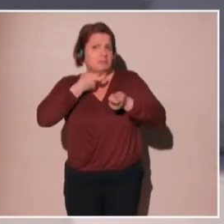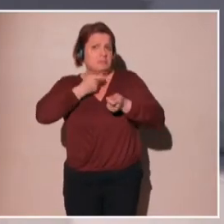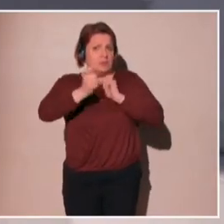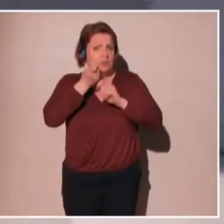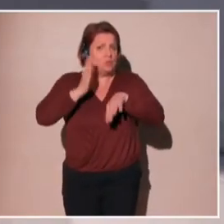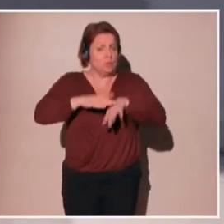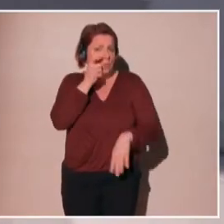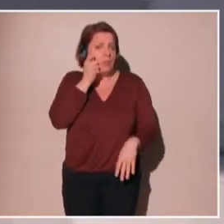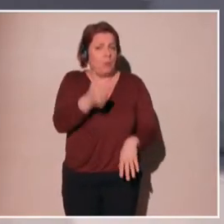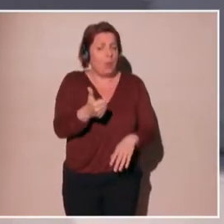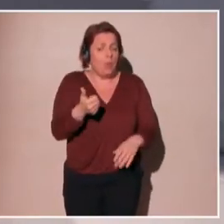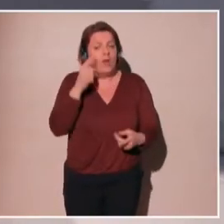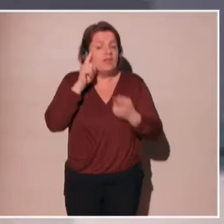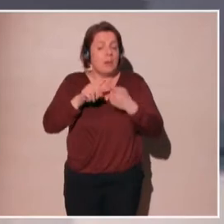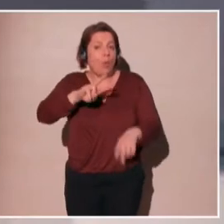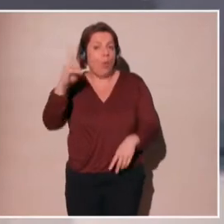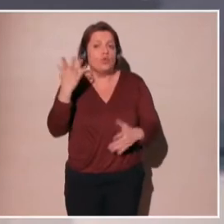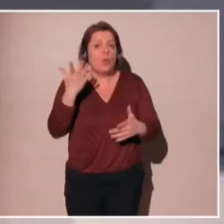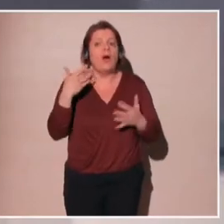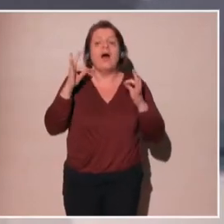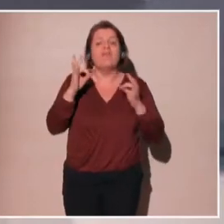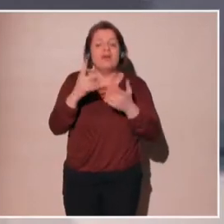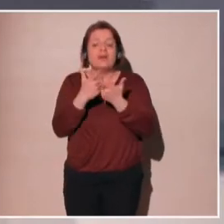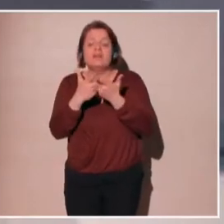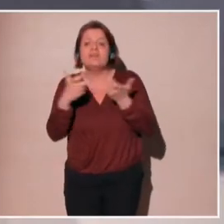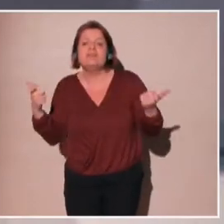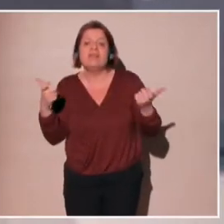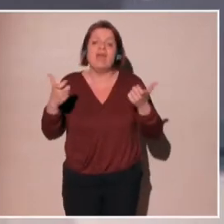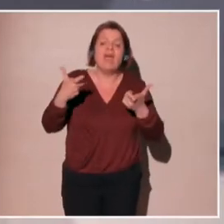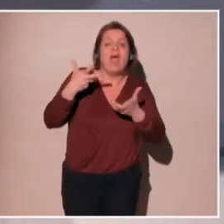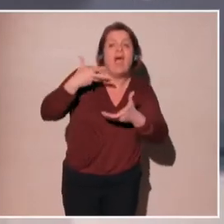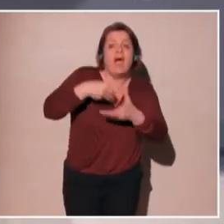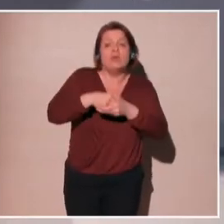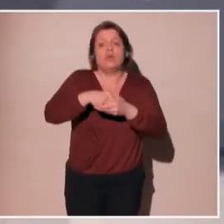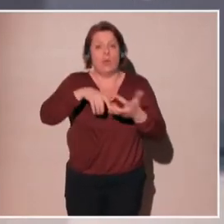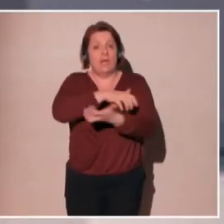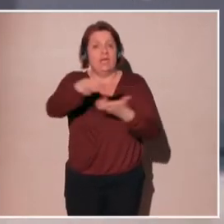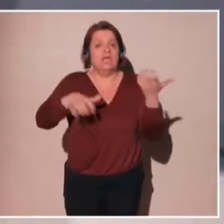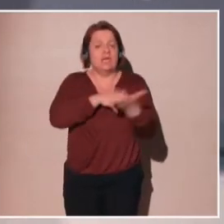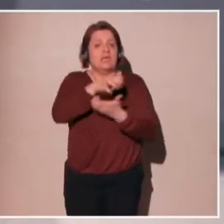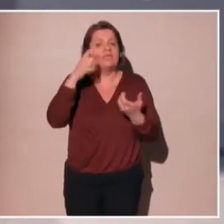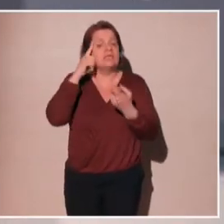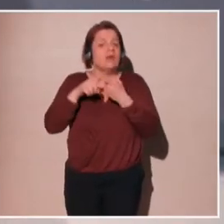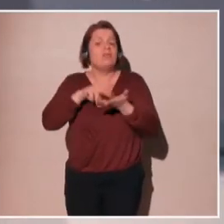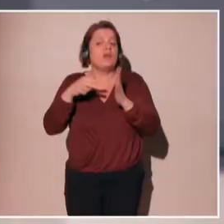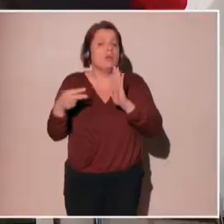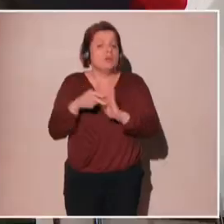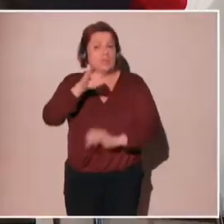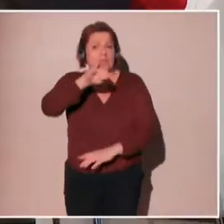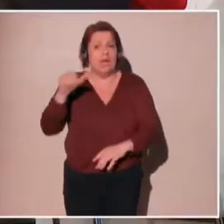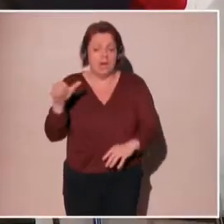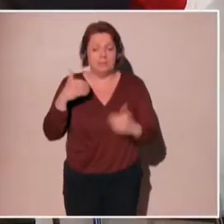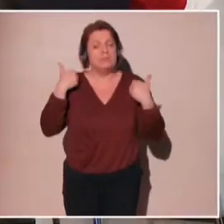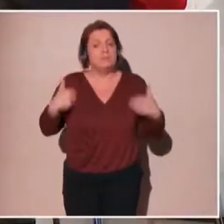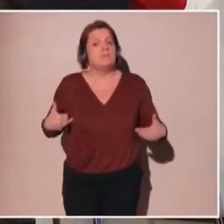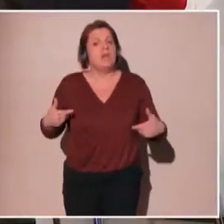the crisis of diversity and inclusion in AI technology. Mm-hmm. As an educator and a technologist, I wake up